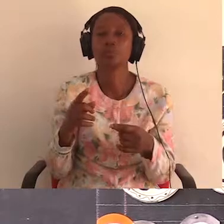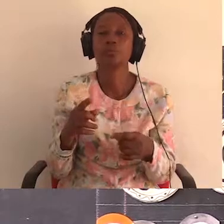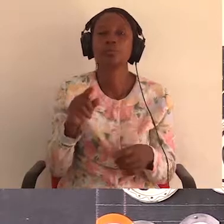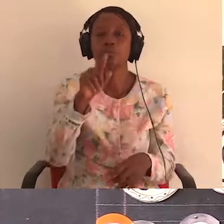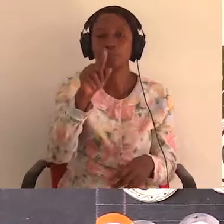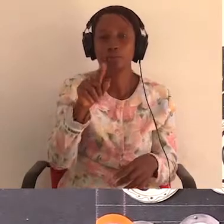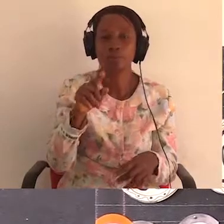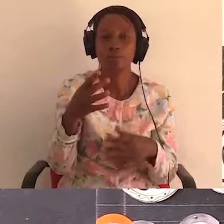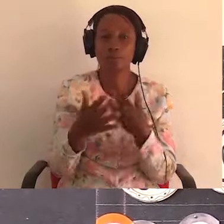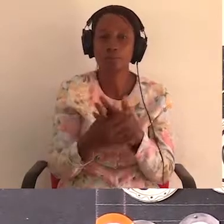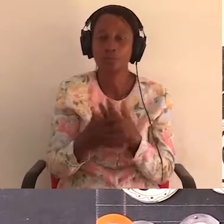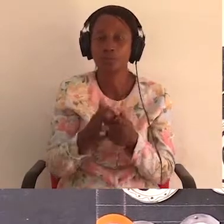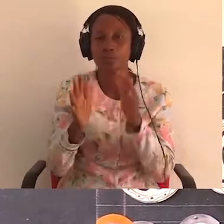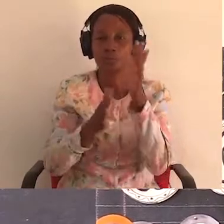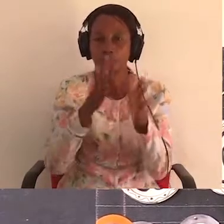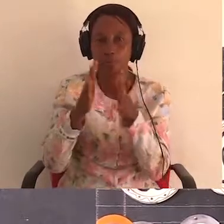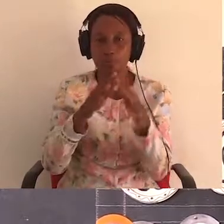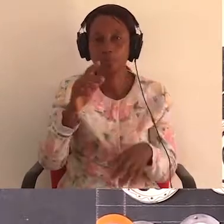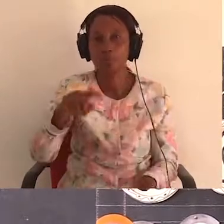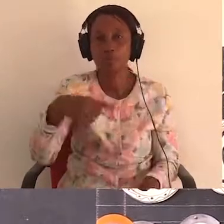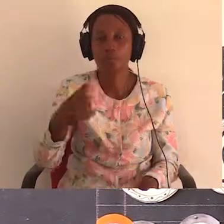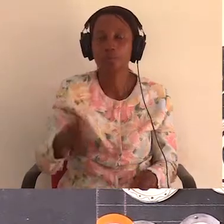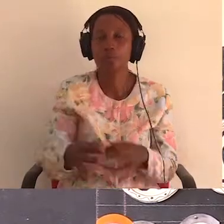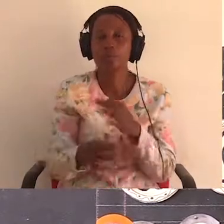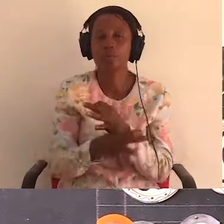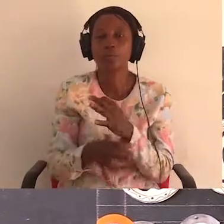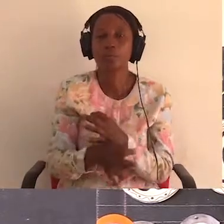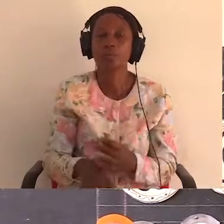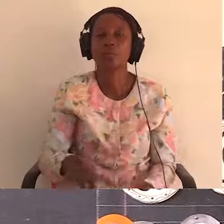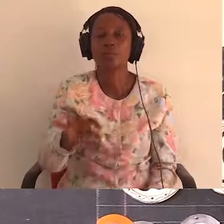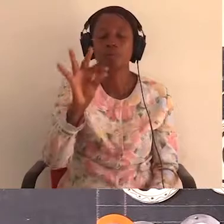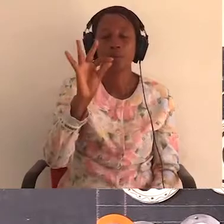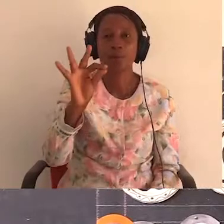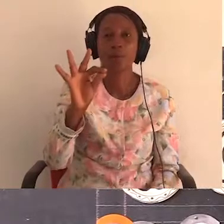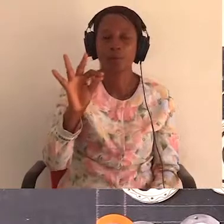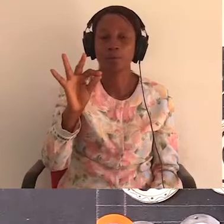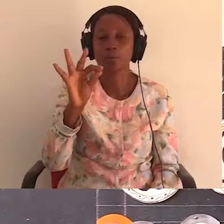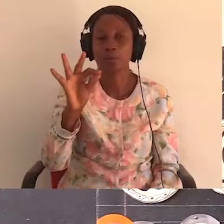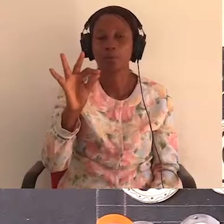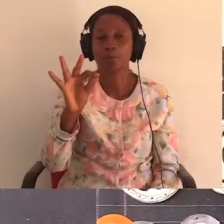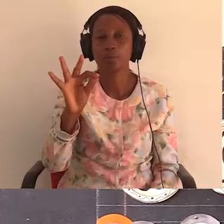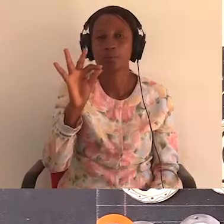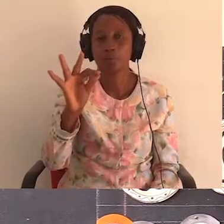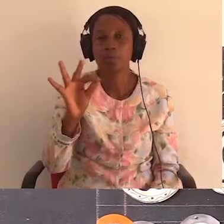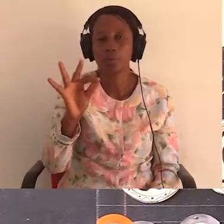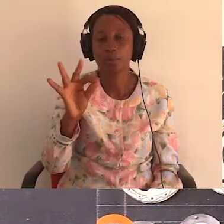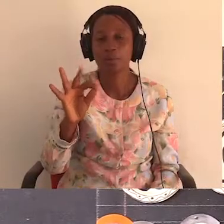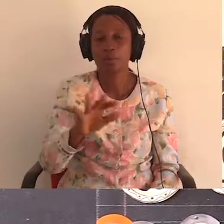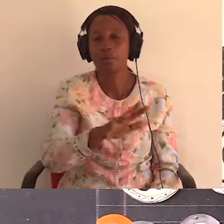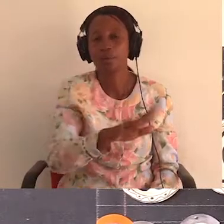okay? Now let's go like this. The water gurgles down the drain. I'm going to read the words